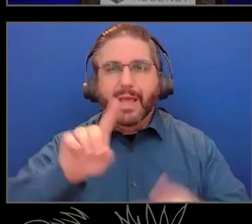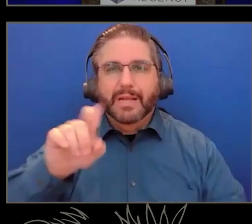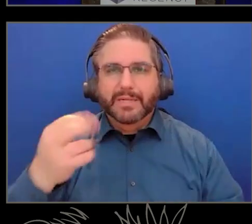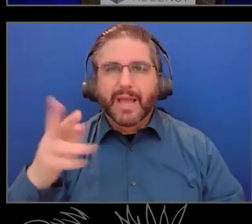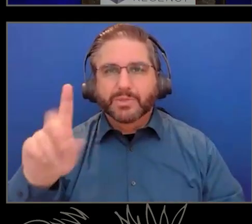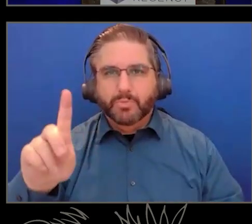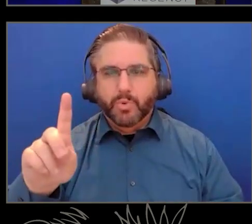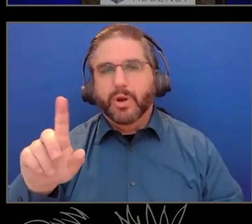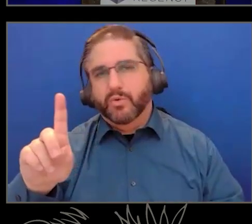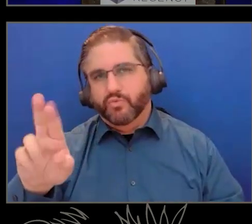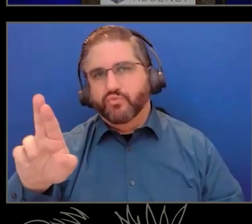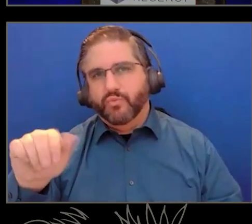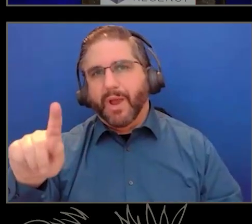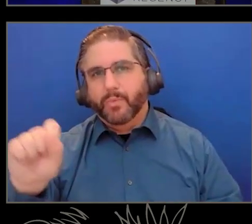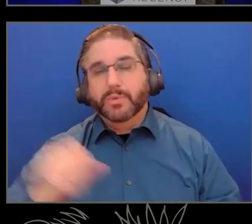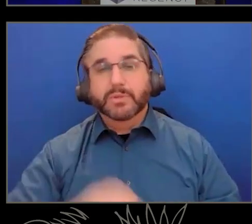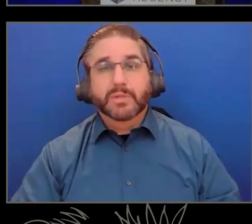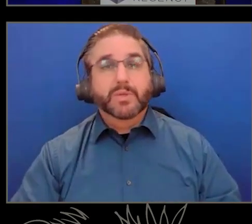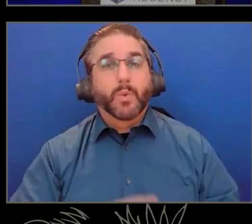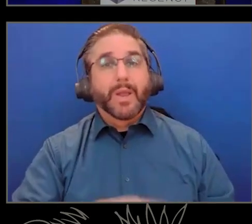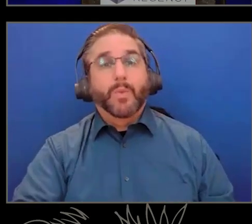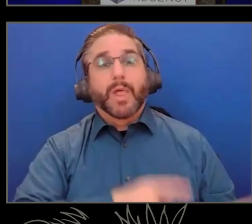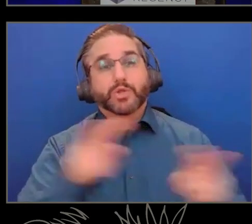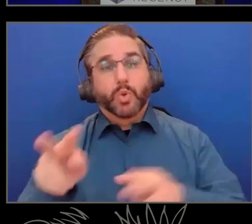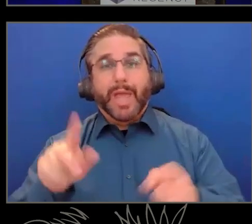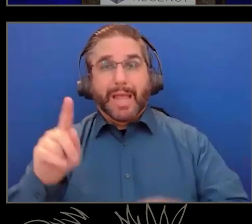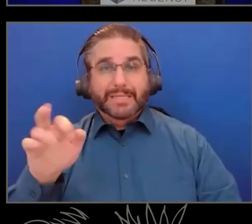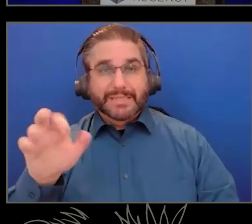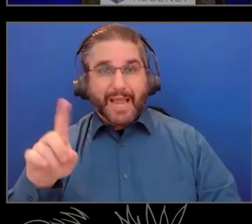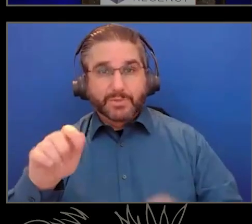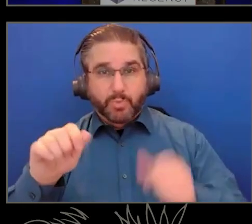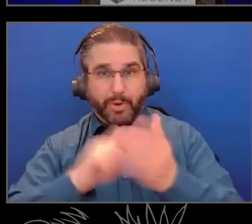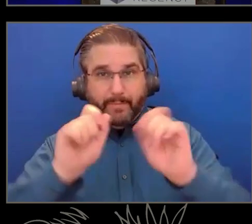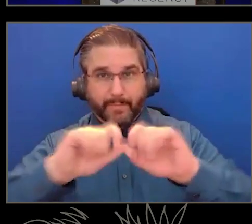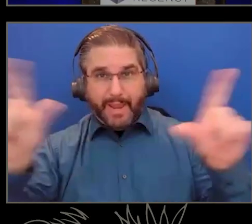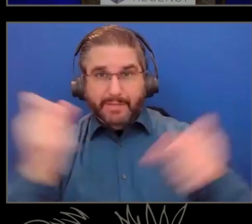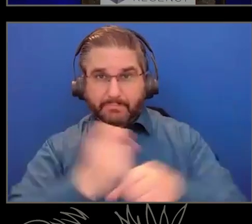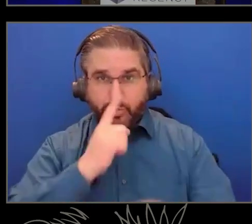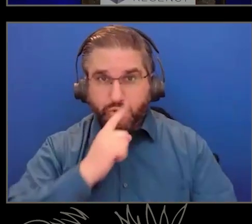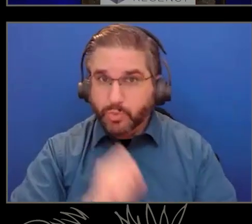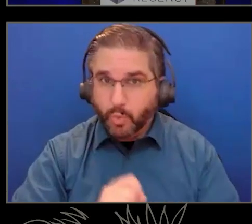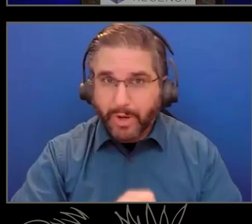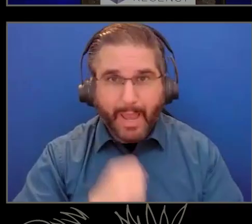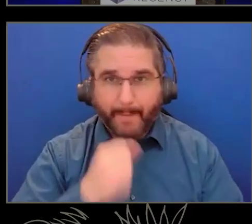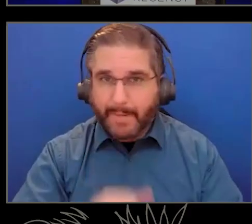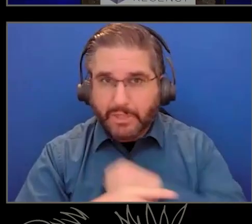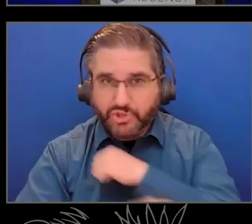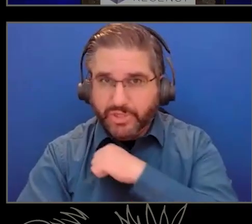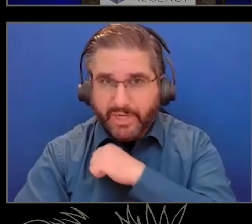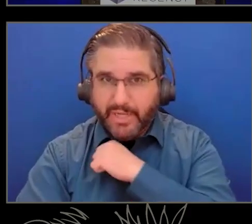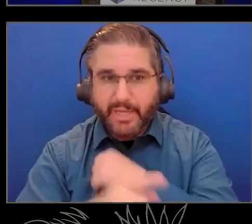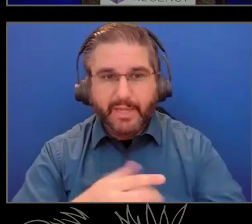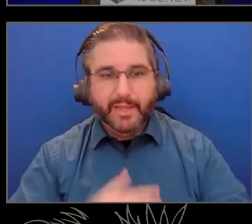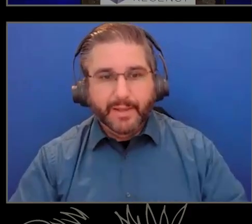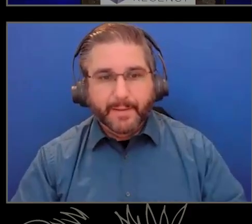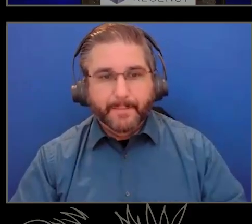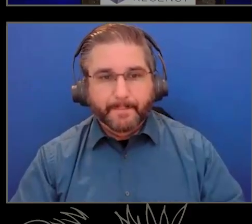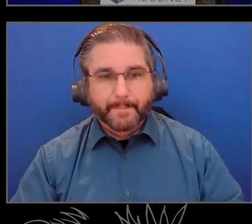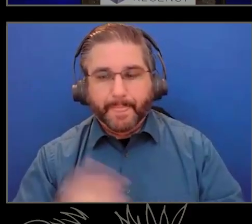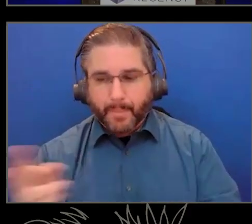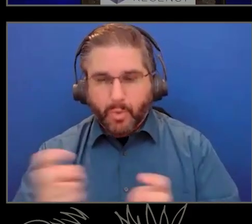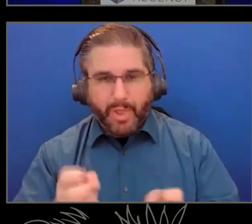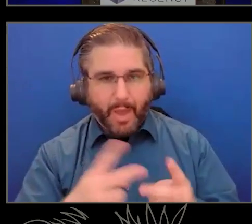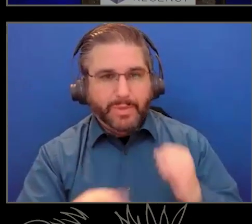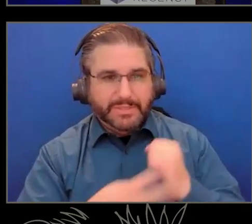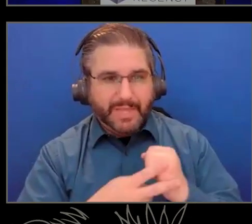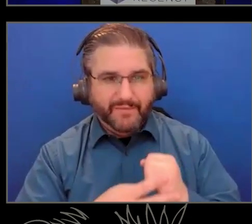let's go to a dashboard page just to make sure that I'm not cheating and this is all working correctly. So we're going to pull all of these out, save it. This should be a